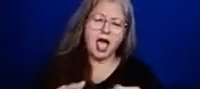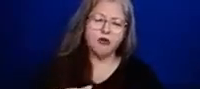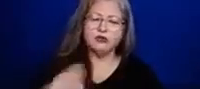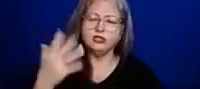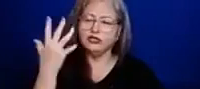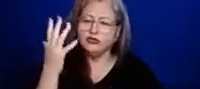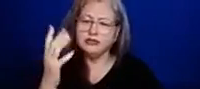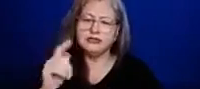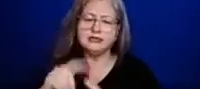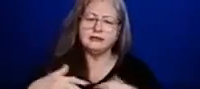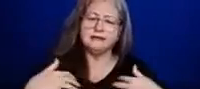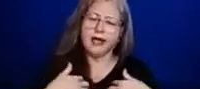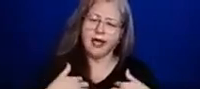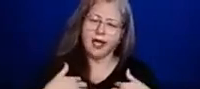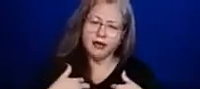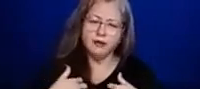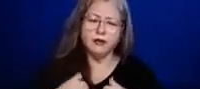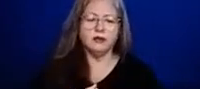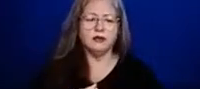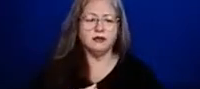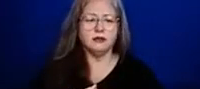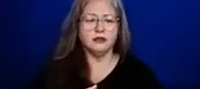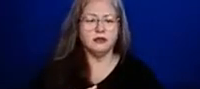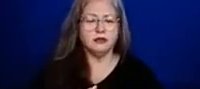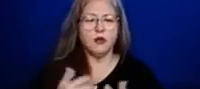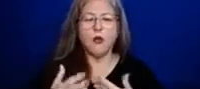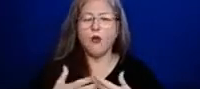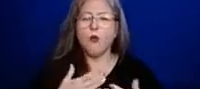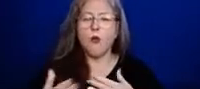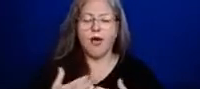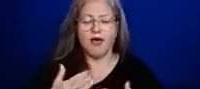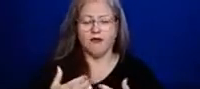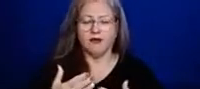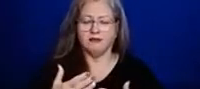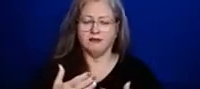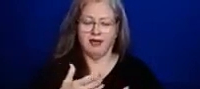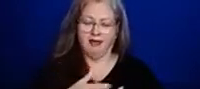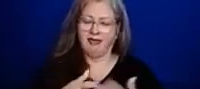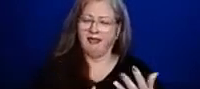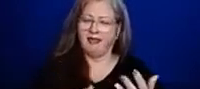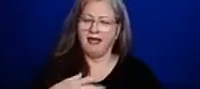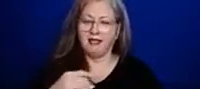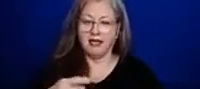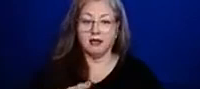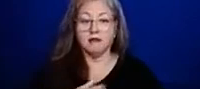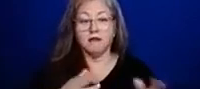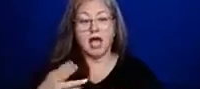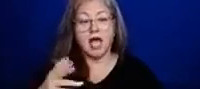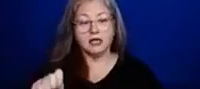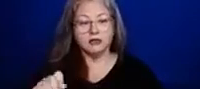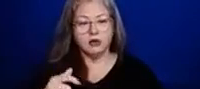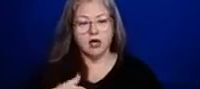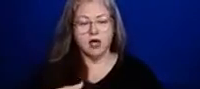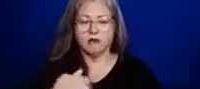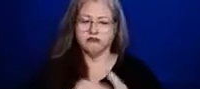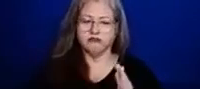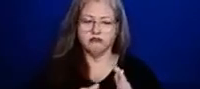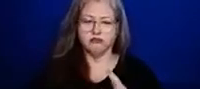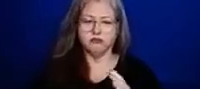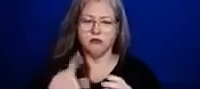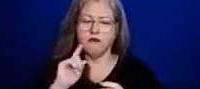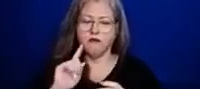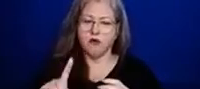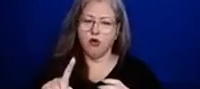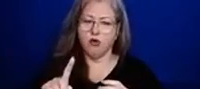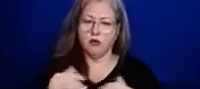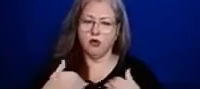houses and trees and animals and all that that I liked. Yes. Yeah. And on high school, I was very repetitive